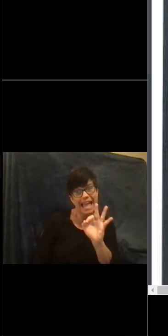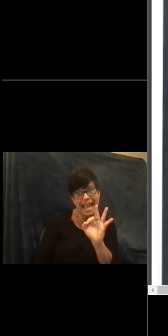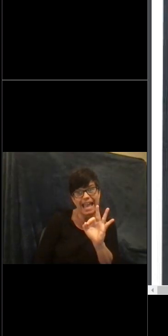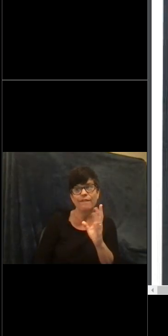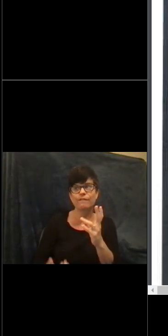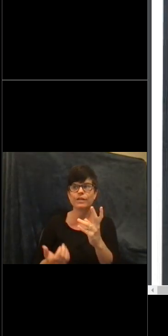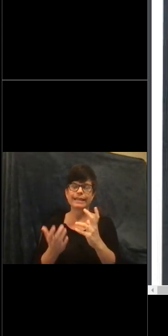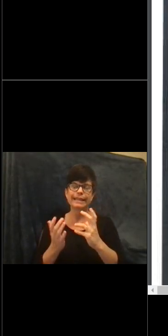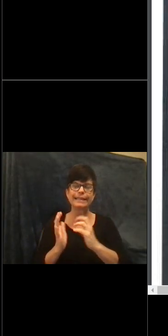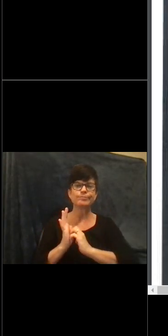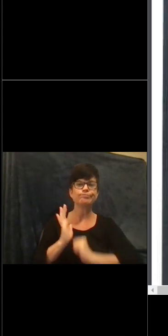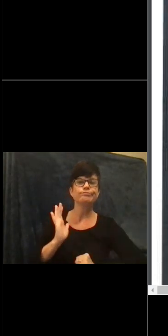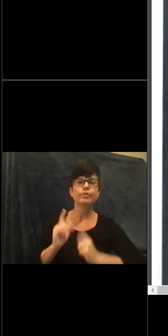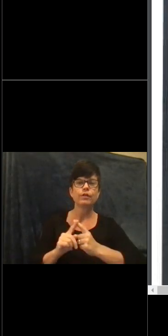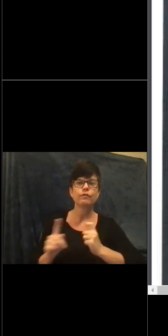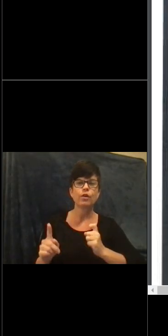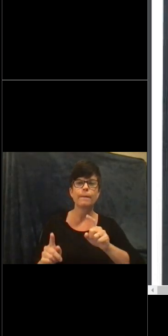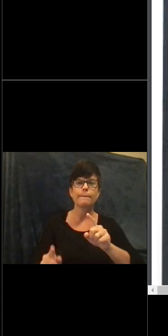line,